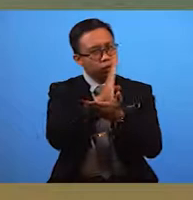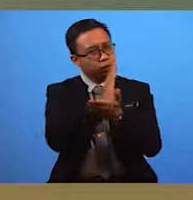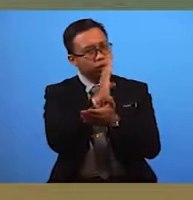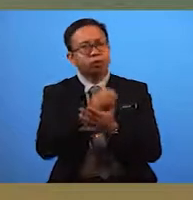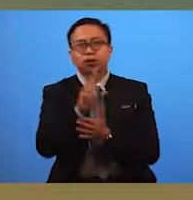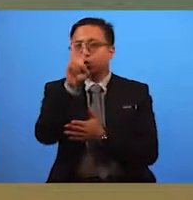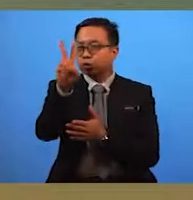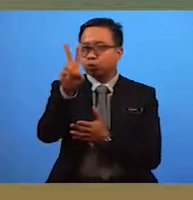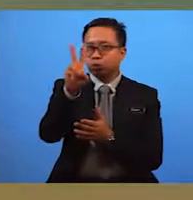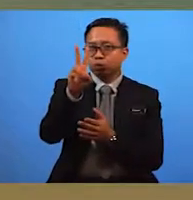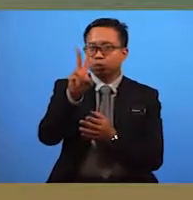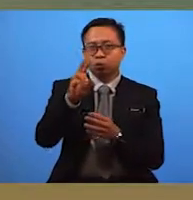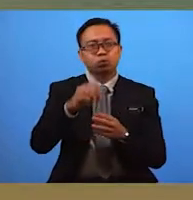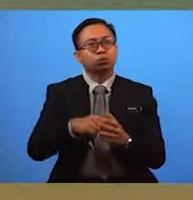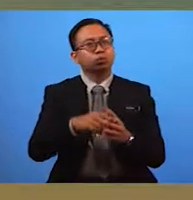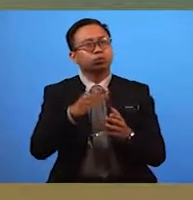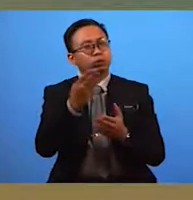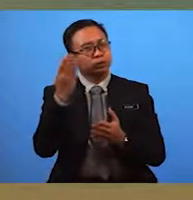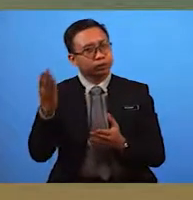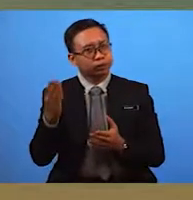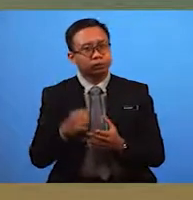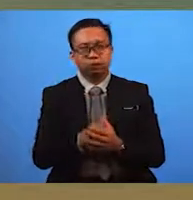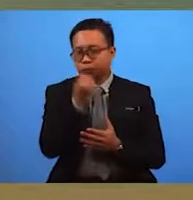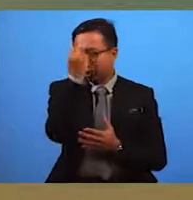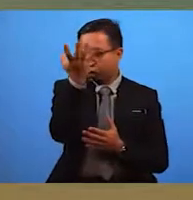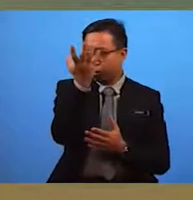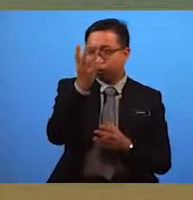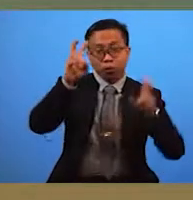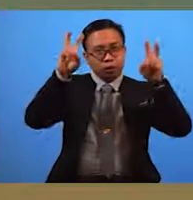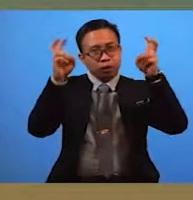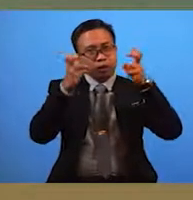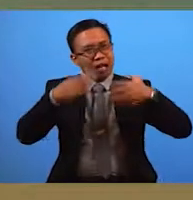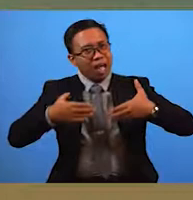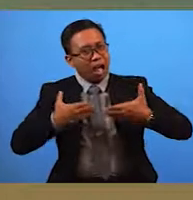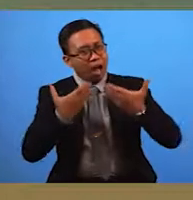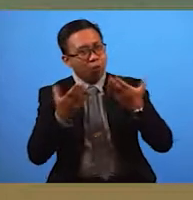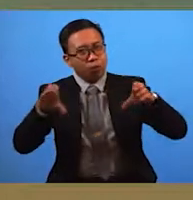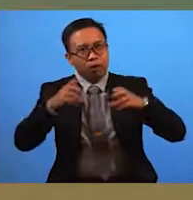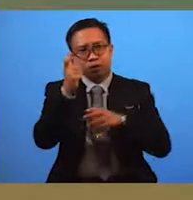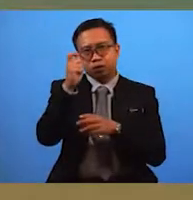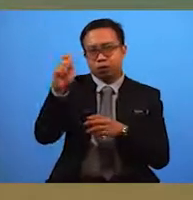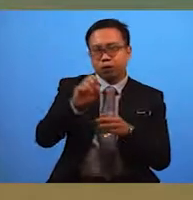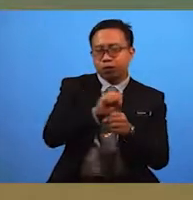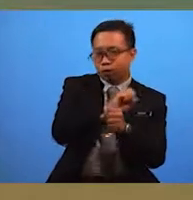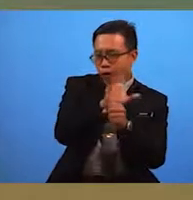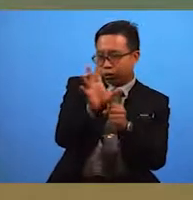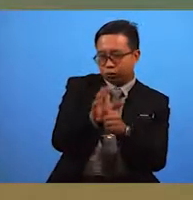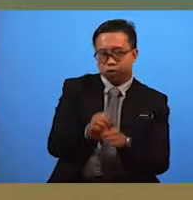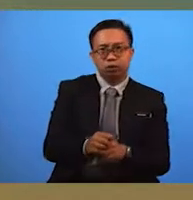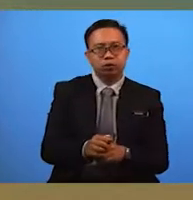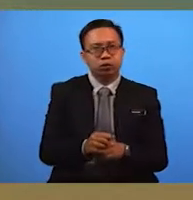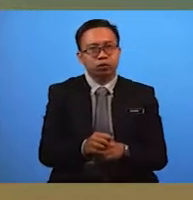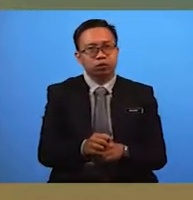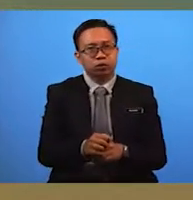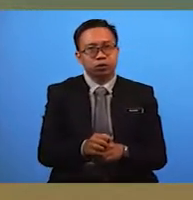2 things being mentioned here. The first is titled, How Does the Virus Spread? Next to